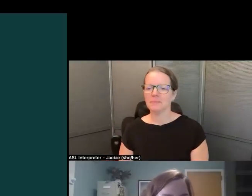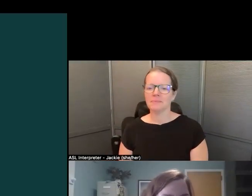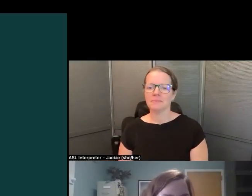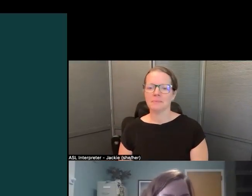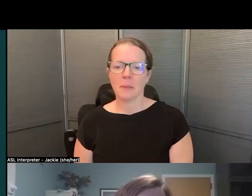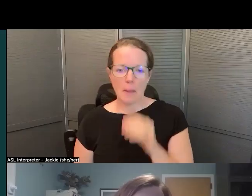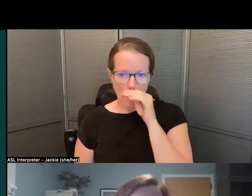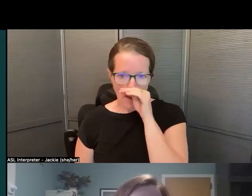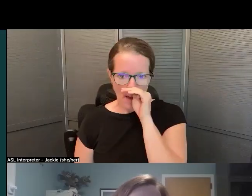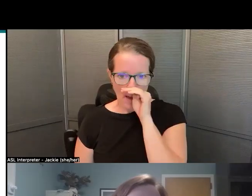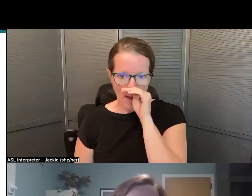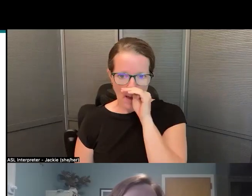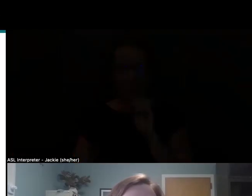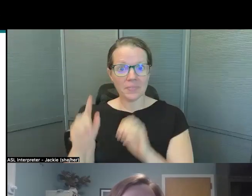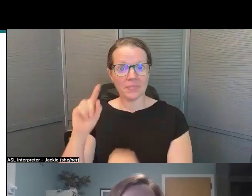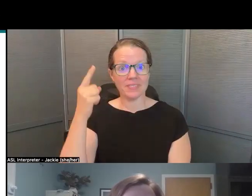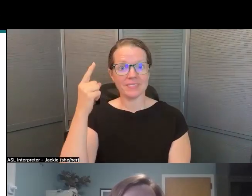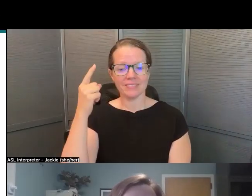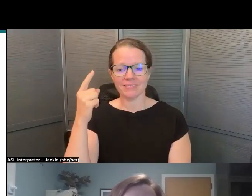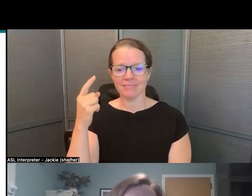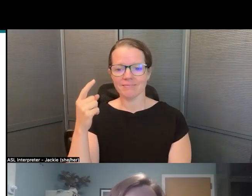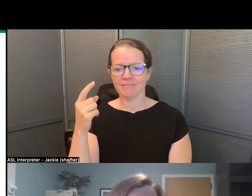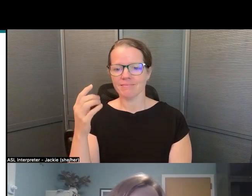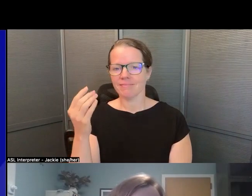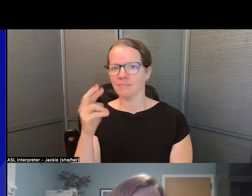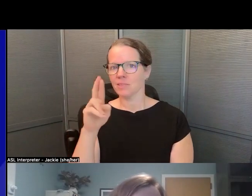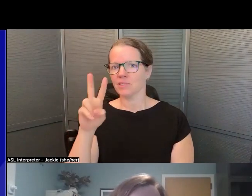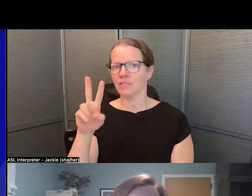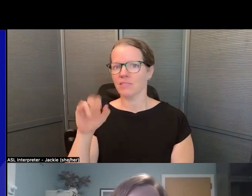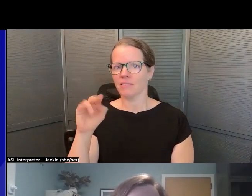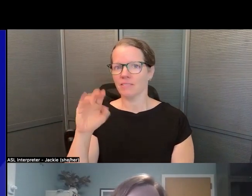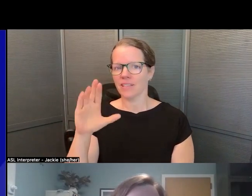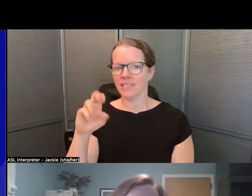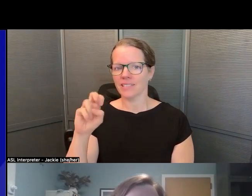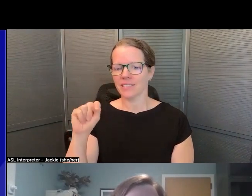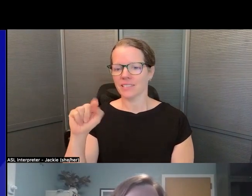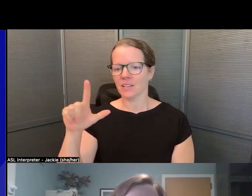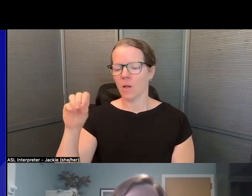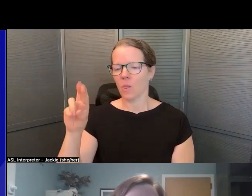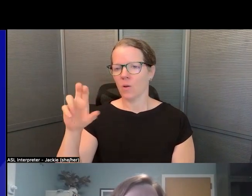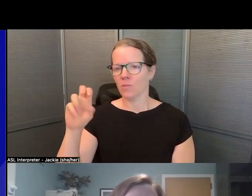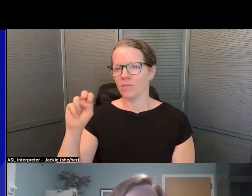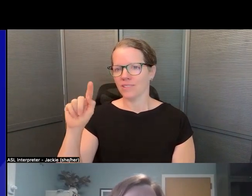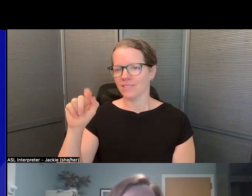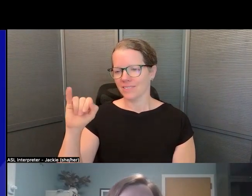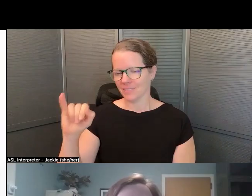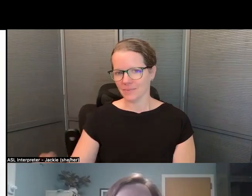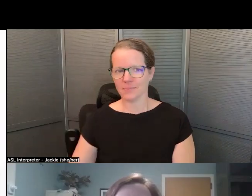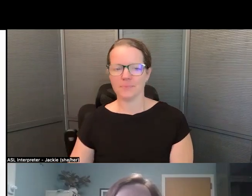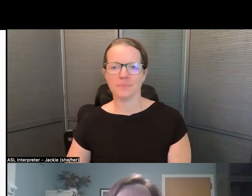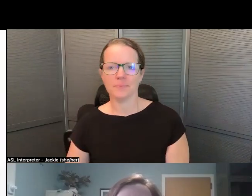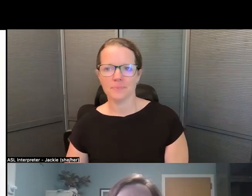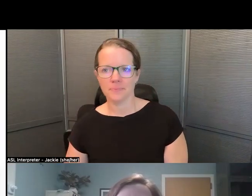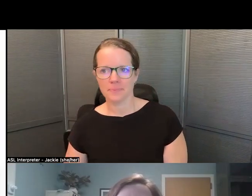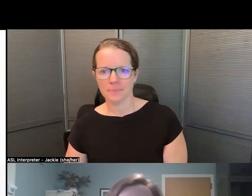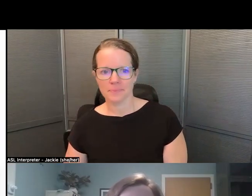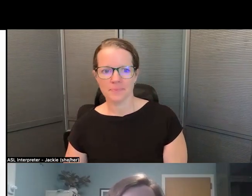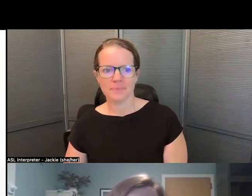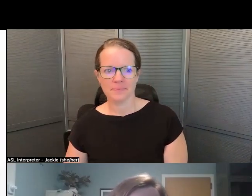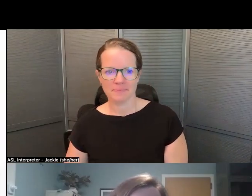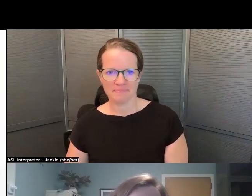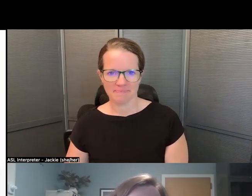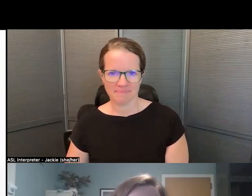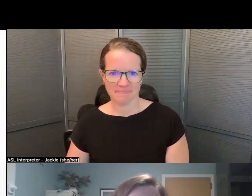So first we have Mr. Vincent Lorenti, who is the Executive Director of the Office of Community